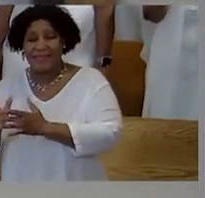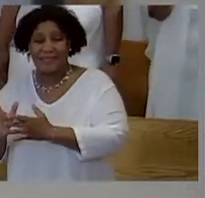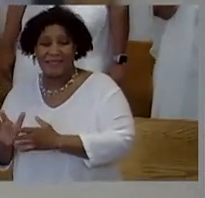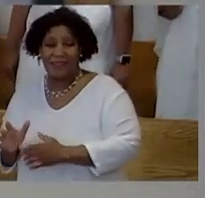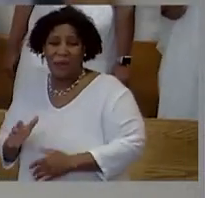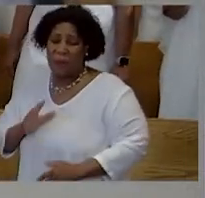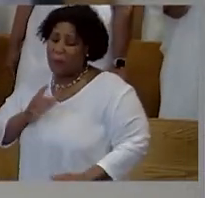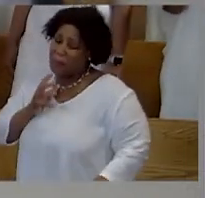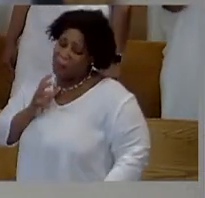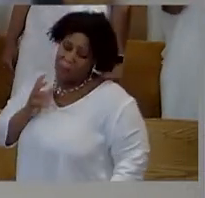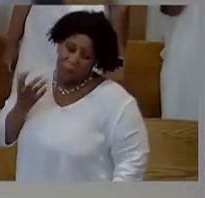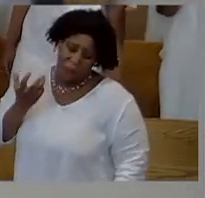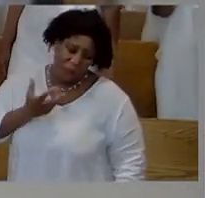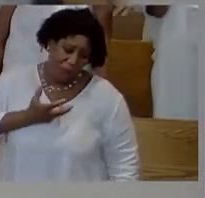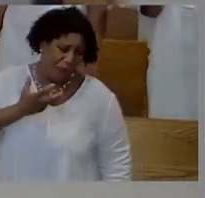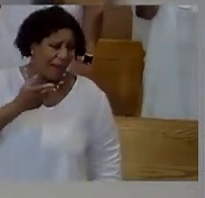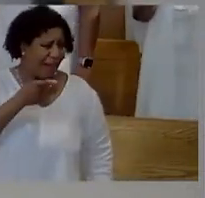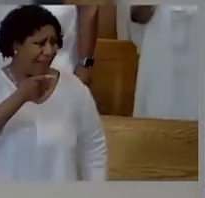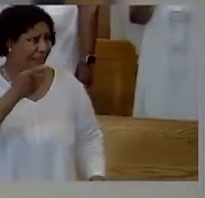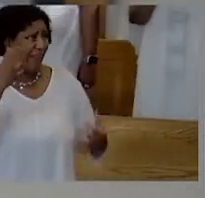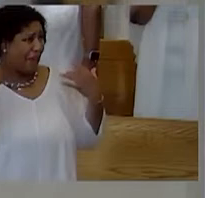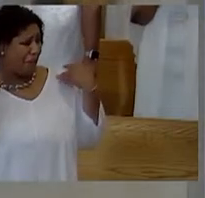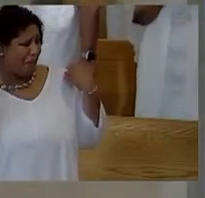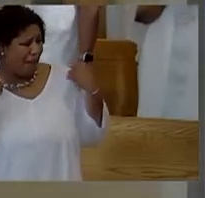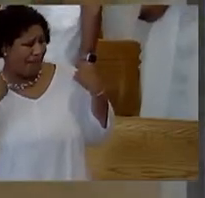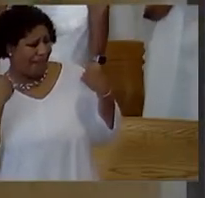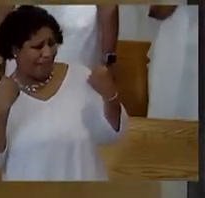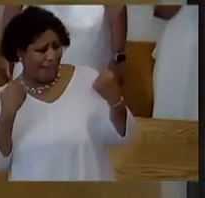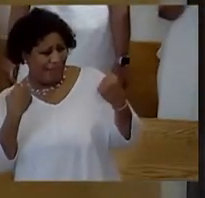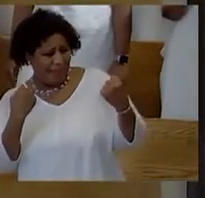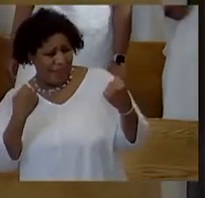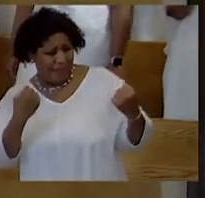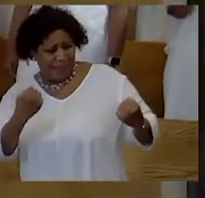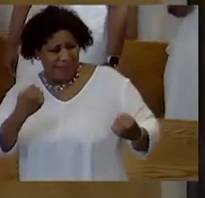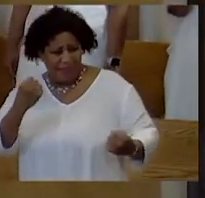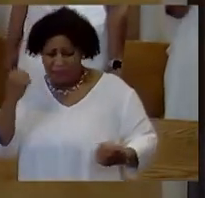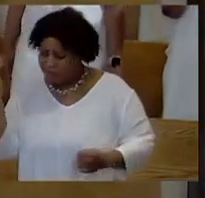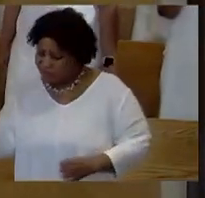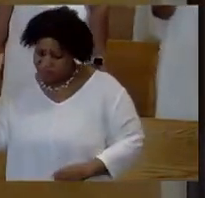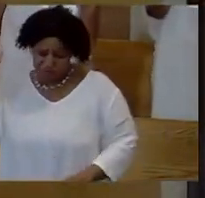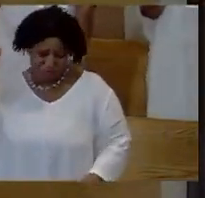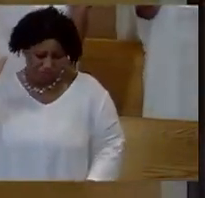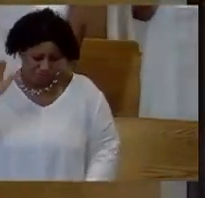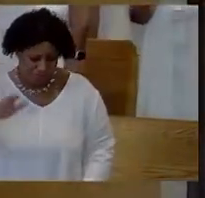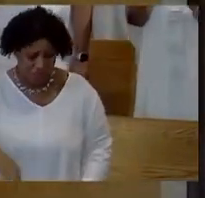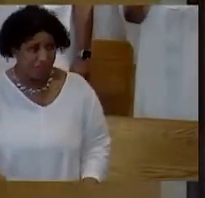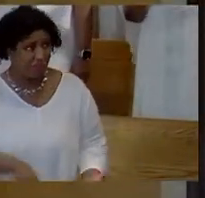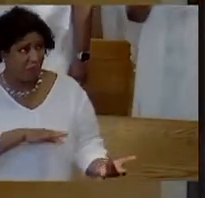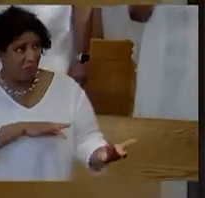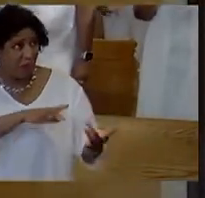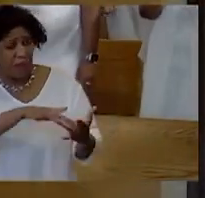Jesus, He will hear you every time you call Him. Oh, how